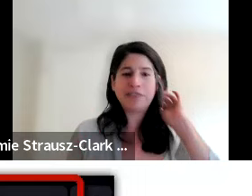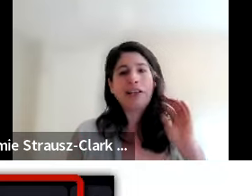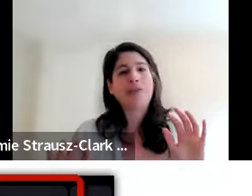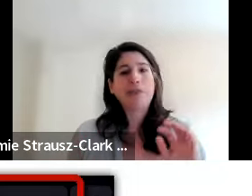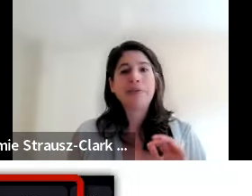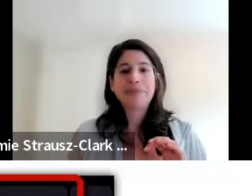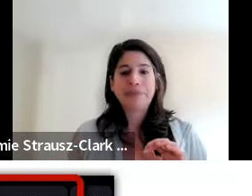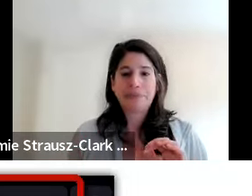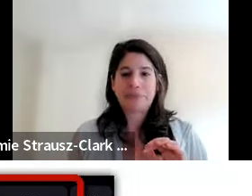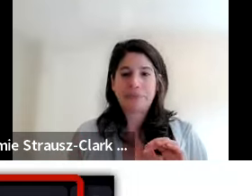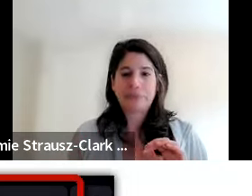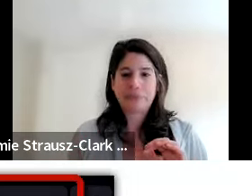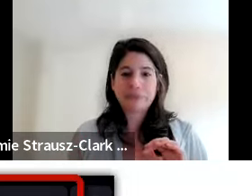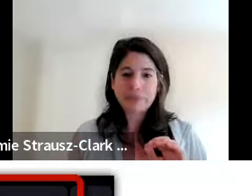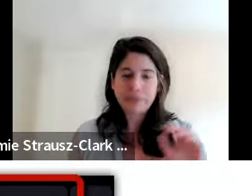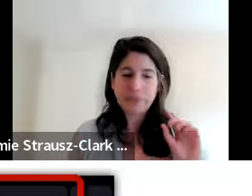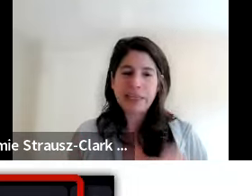But if it is